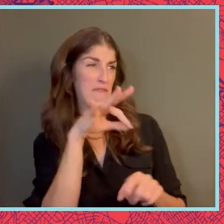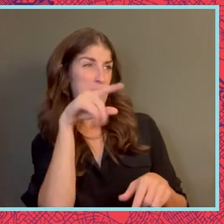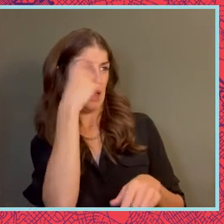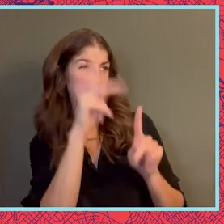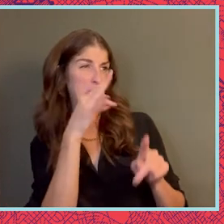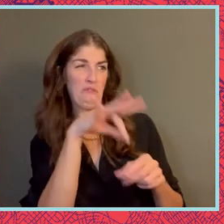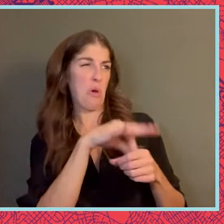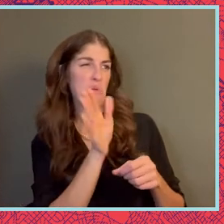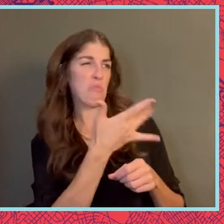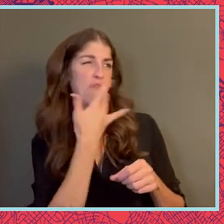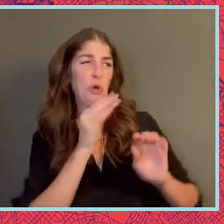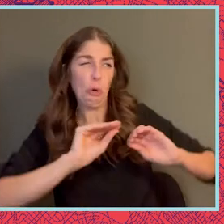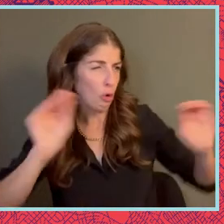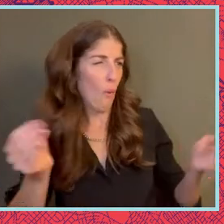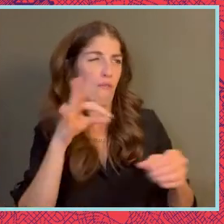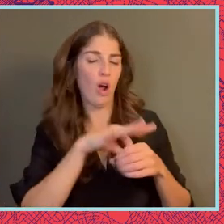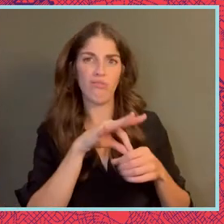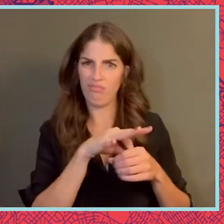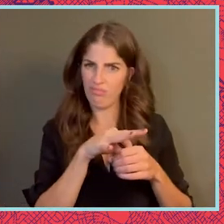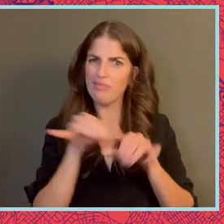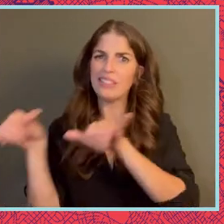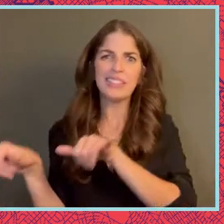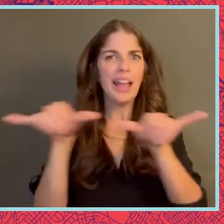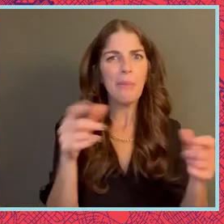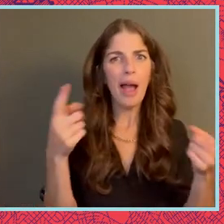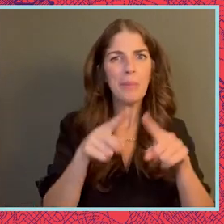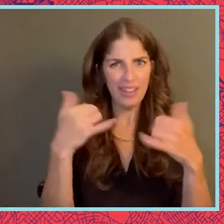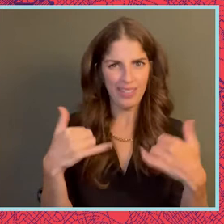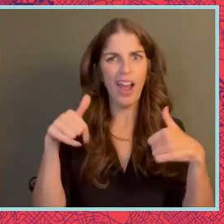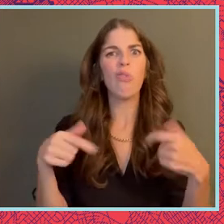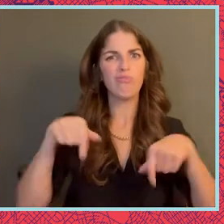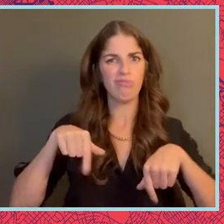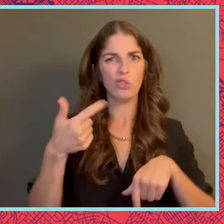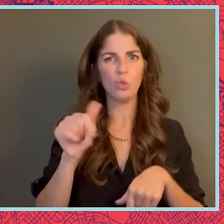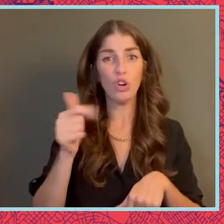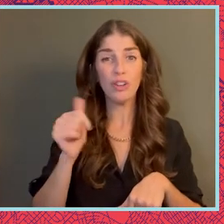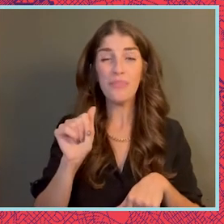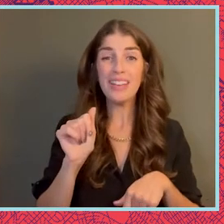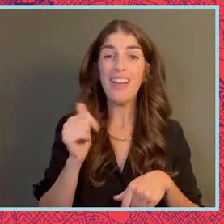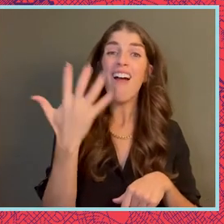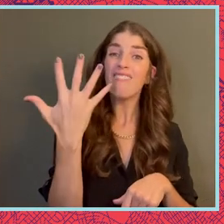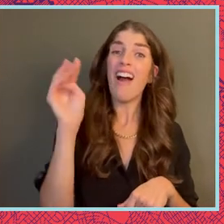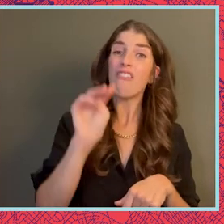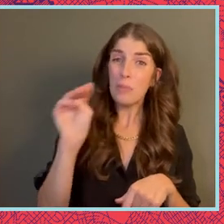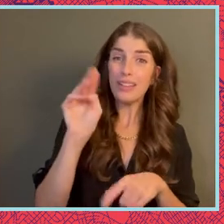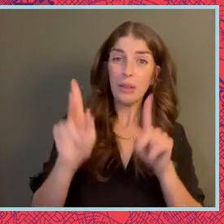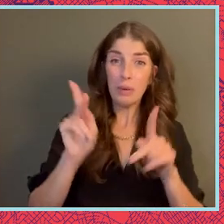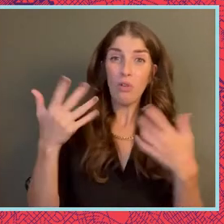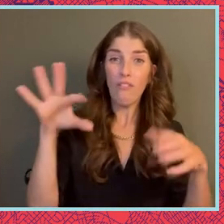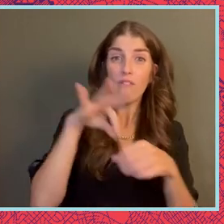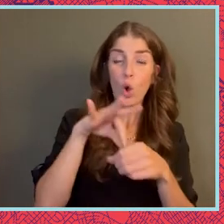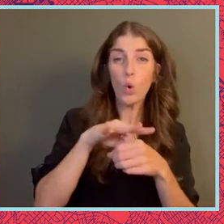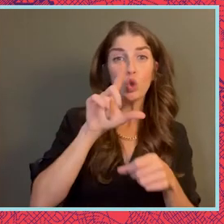vote. And that seems to be the position the Georgia legislature has now taken, because after 5 million people voted in